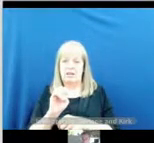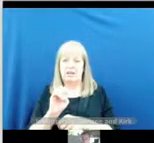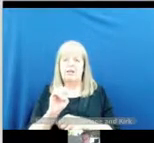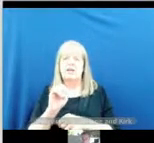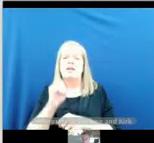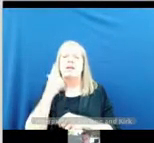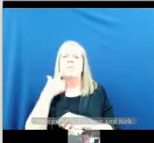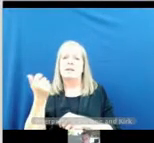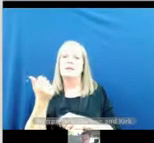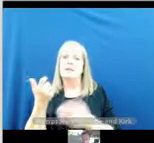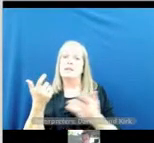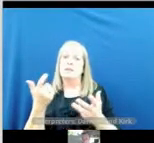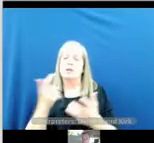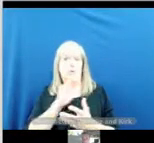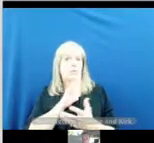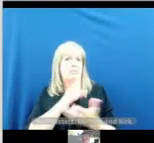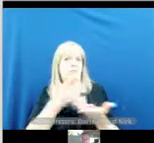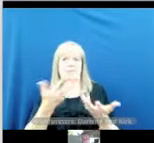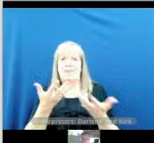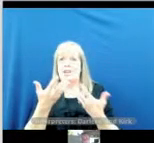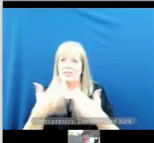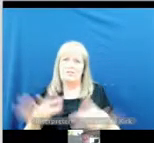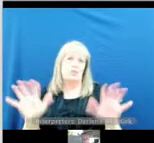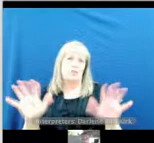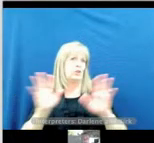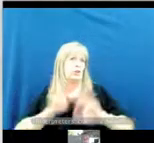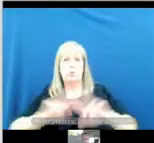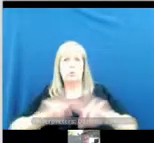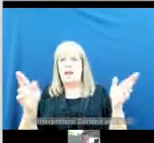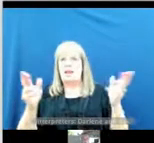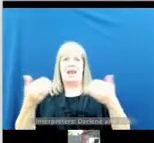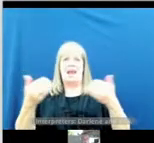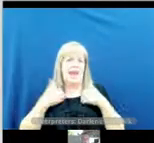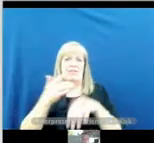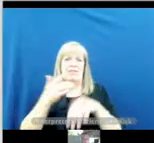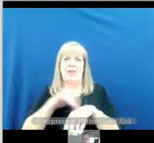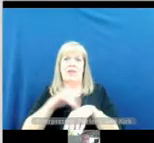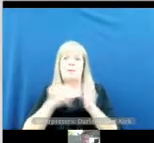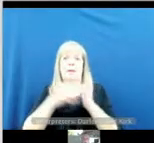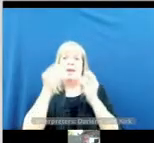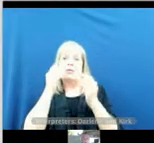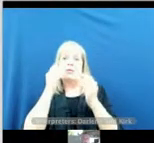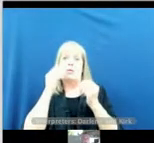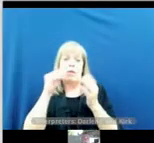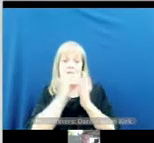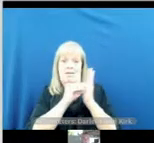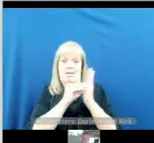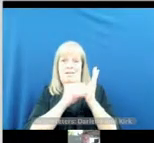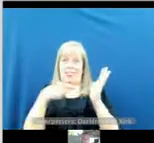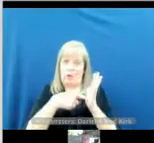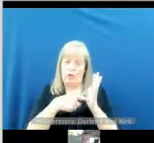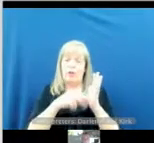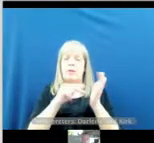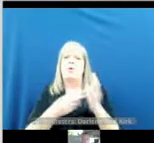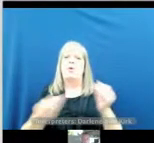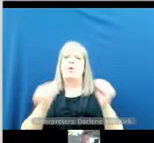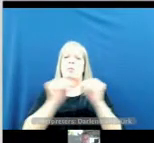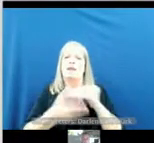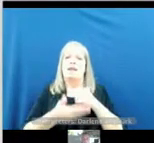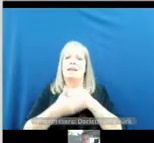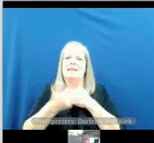it is quite readily available, and again, making it quite easy for you to incorporate information into the